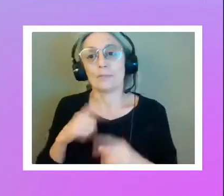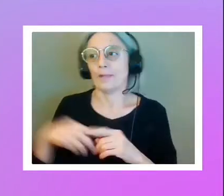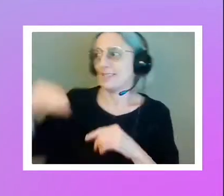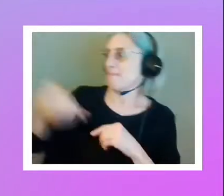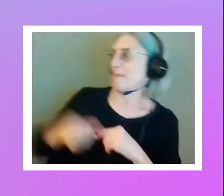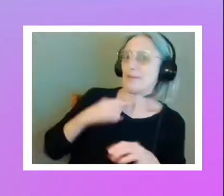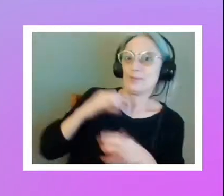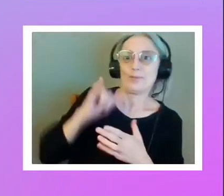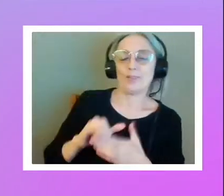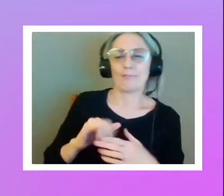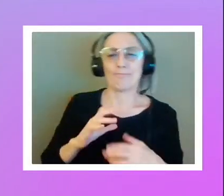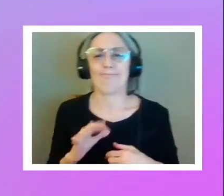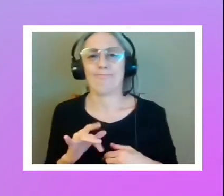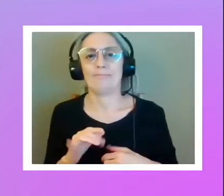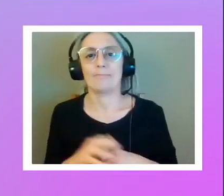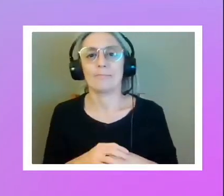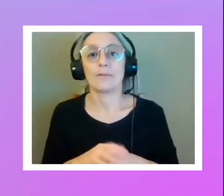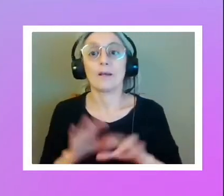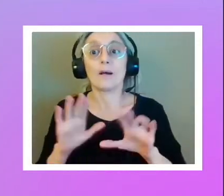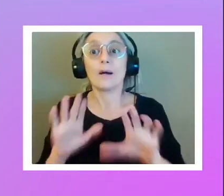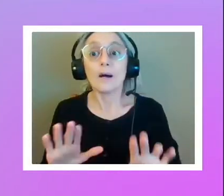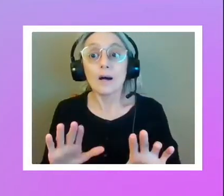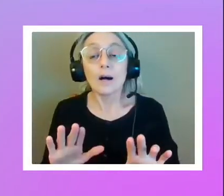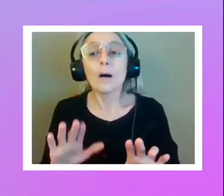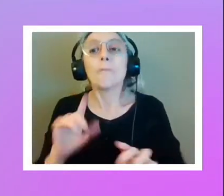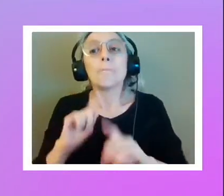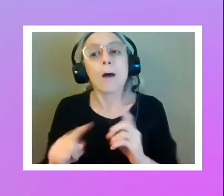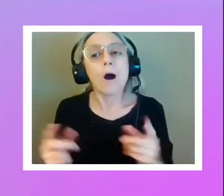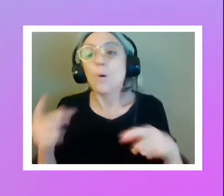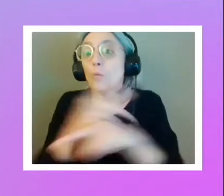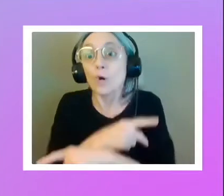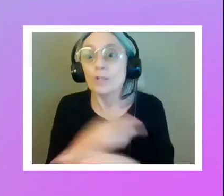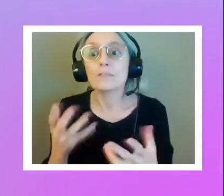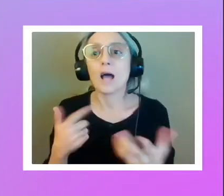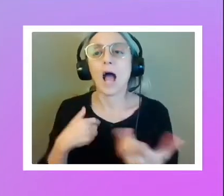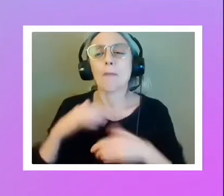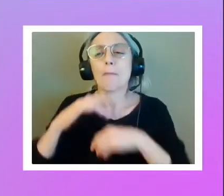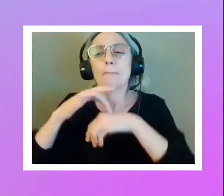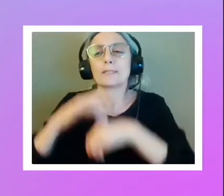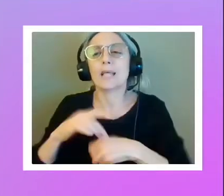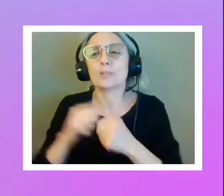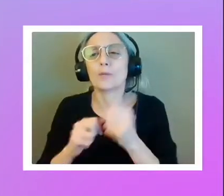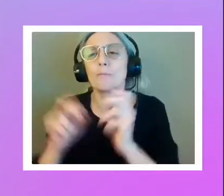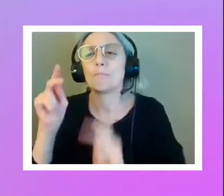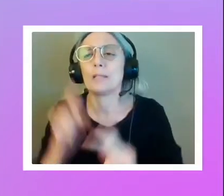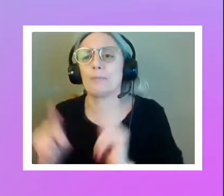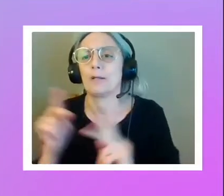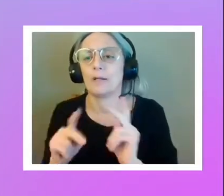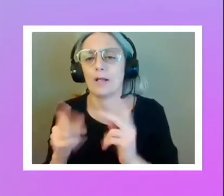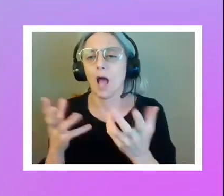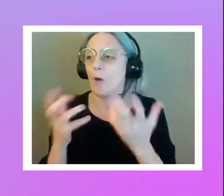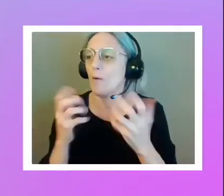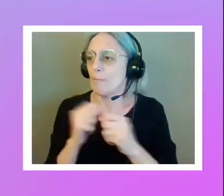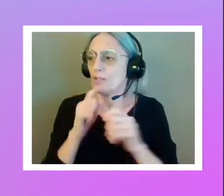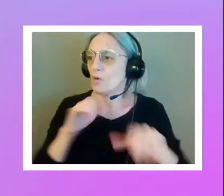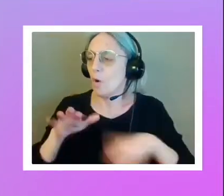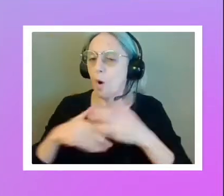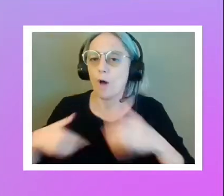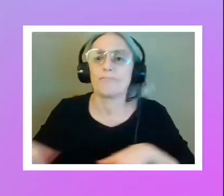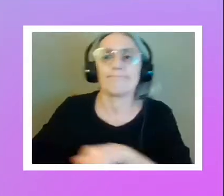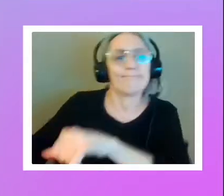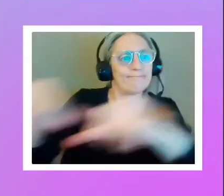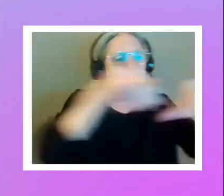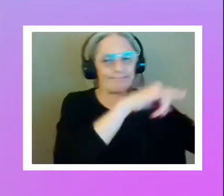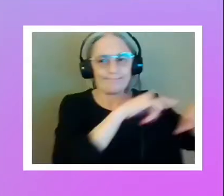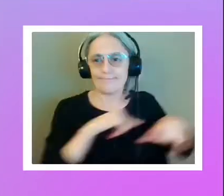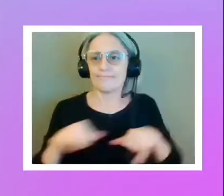more, I'm obsessed with people and ensuring that everyone gets the same experience in building and getting their